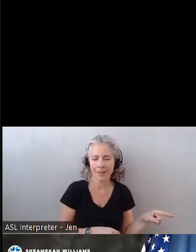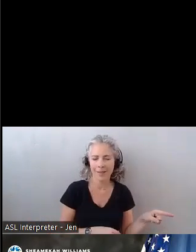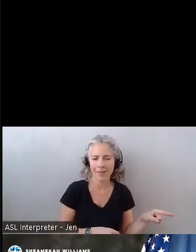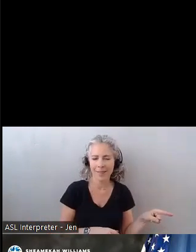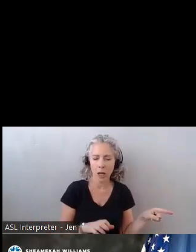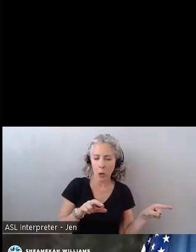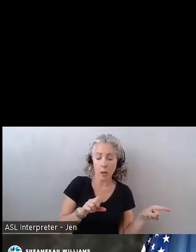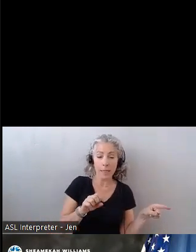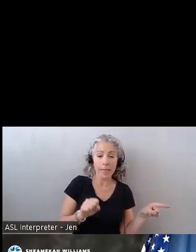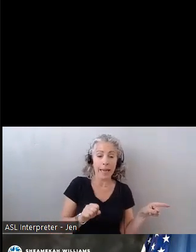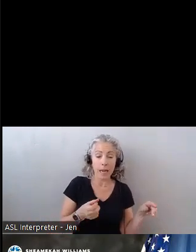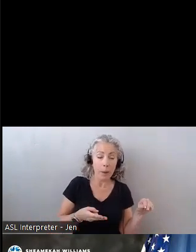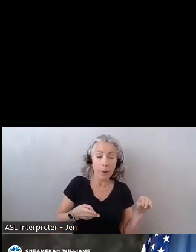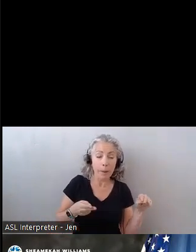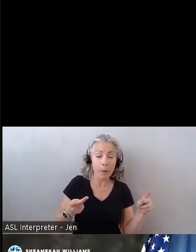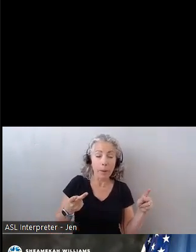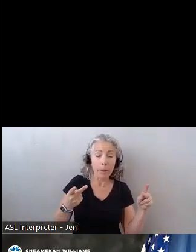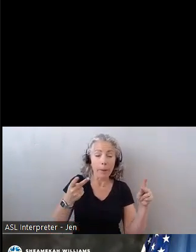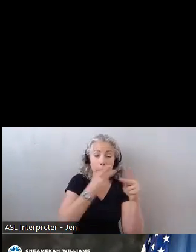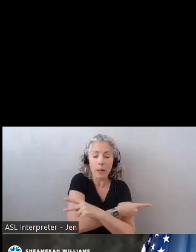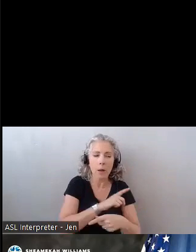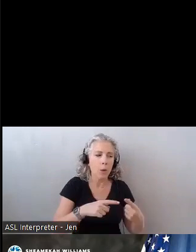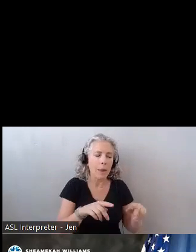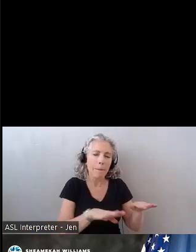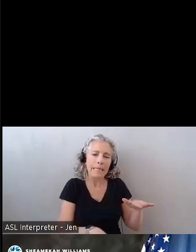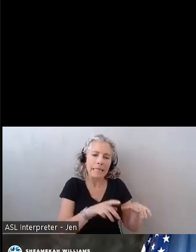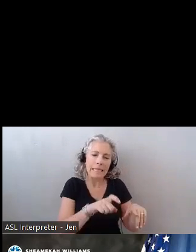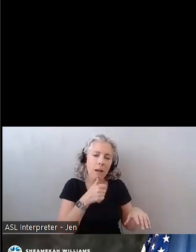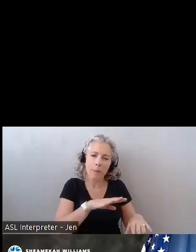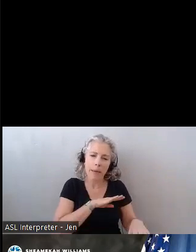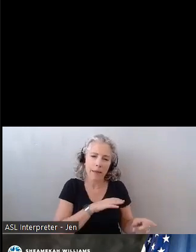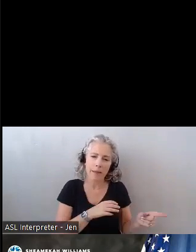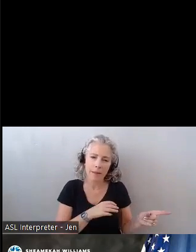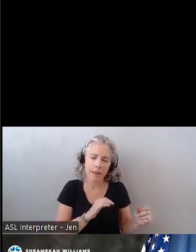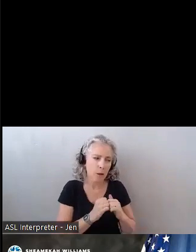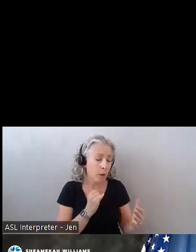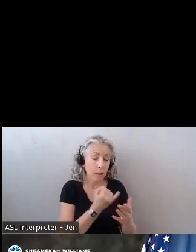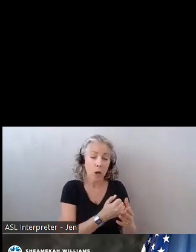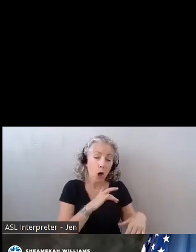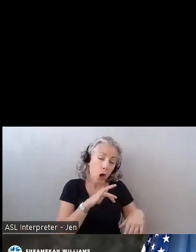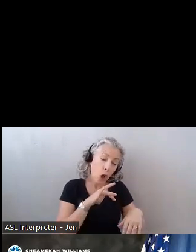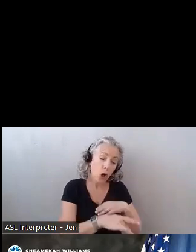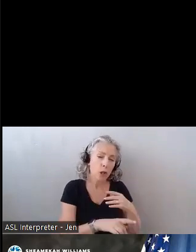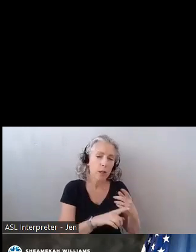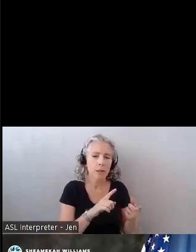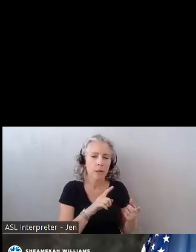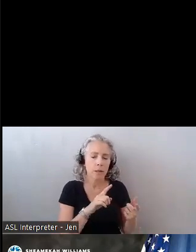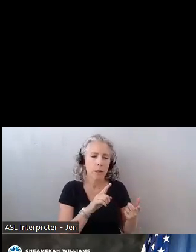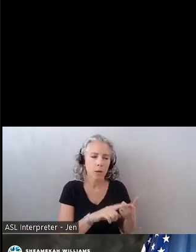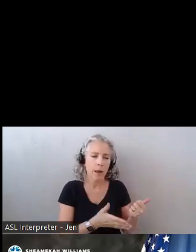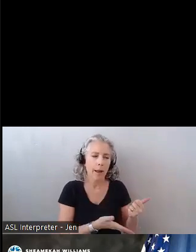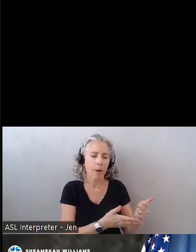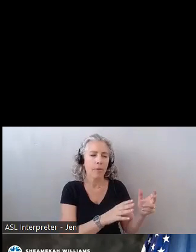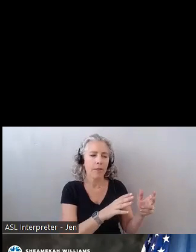from situations where families don't have their basic needs met. And so how do we begin to intervene early in order to look at how do we help these families